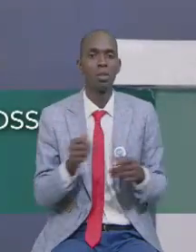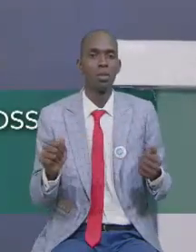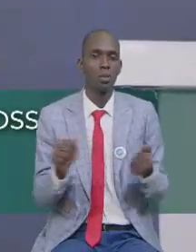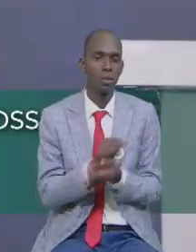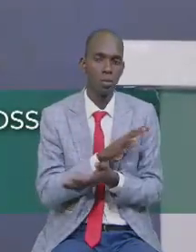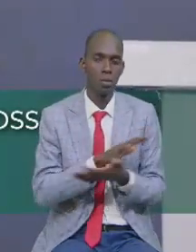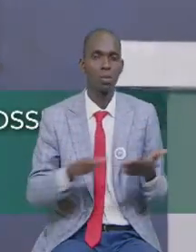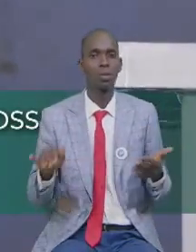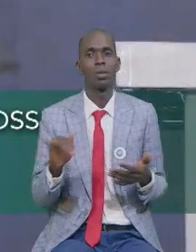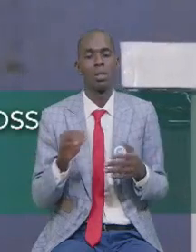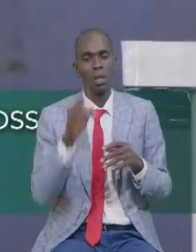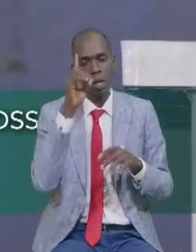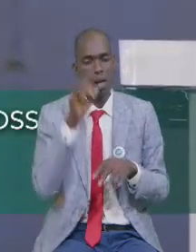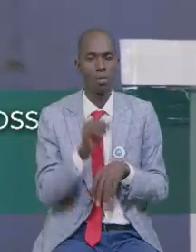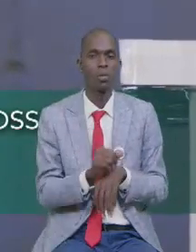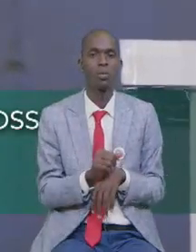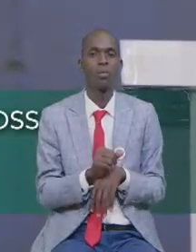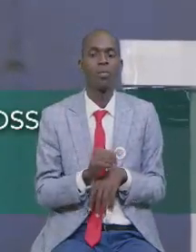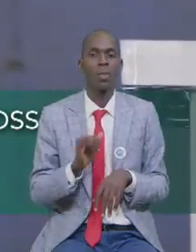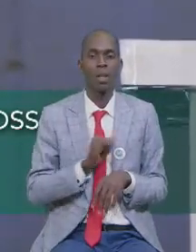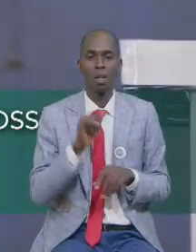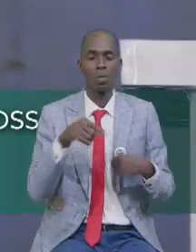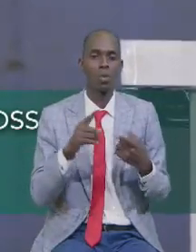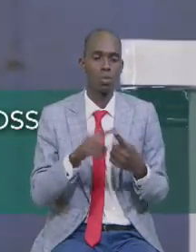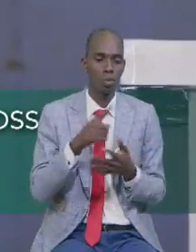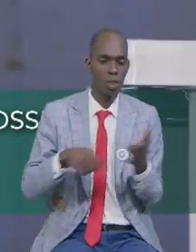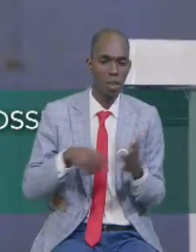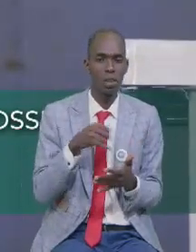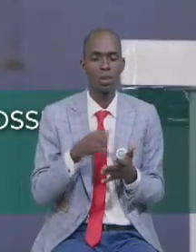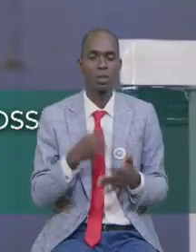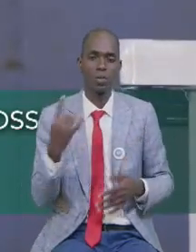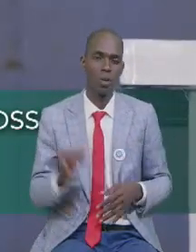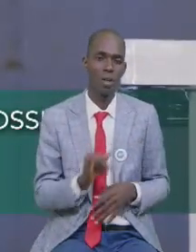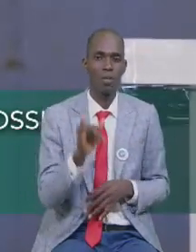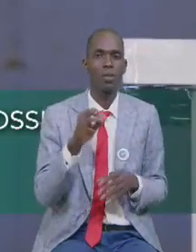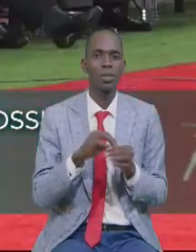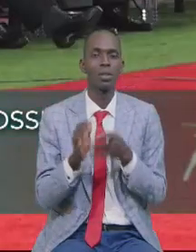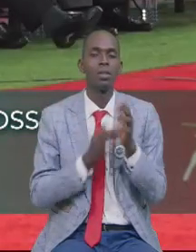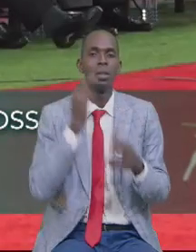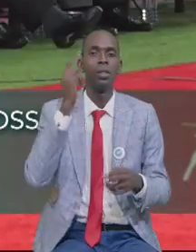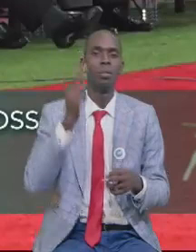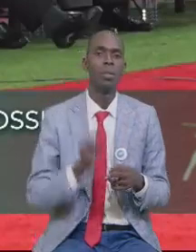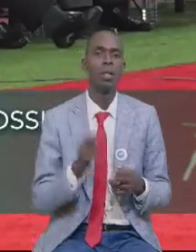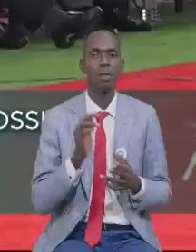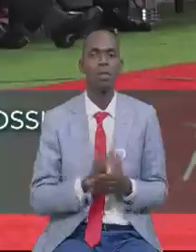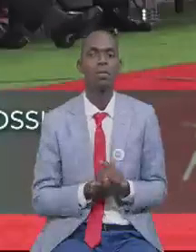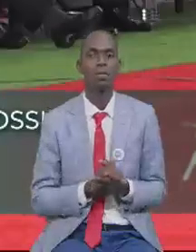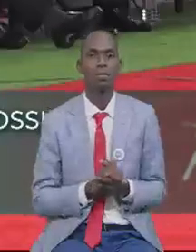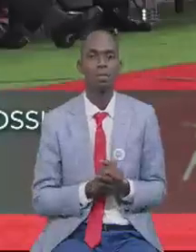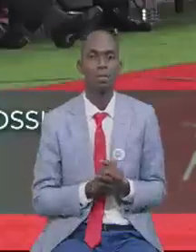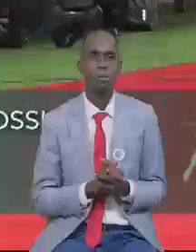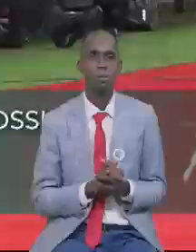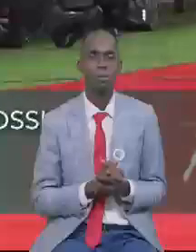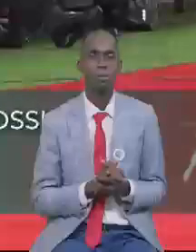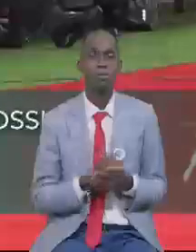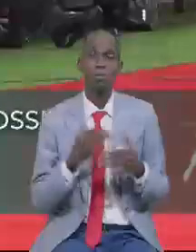a self-destructing habit, we're going to cancel it and cancel it forever in Jesus' name.